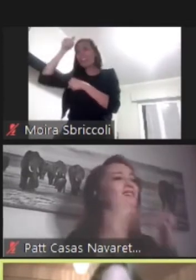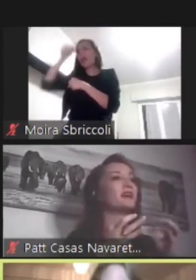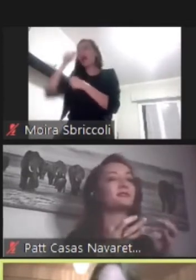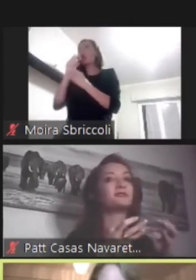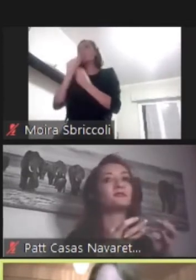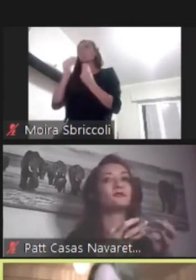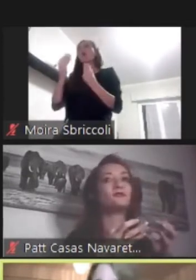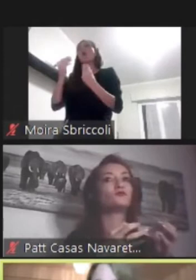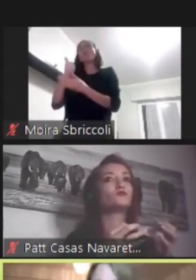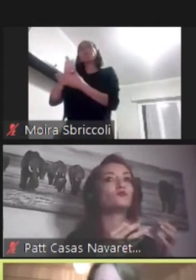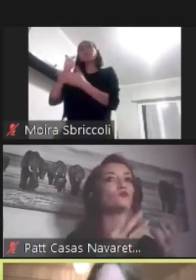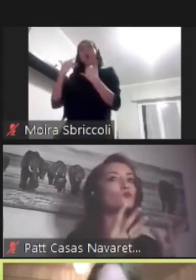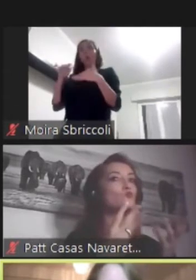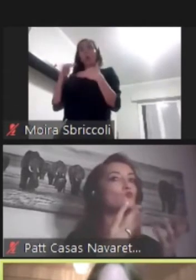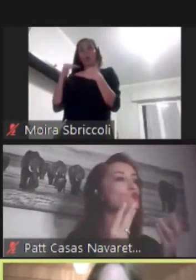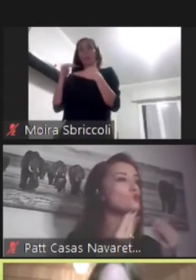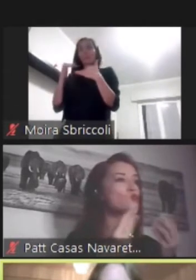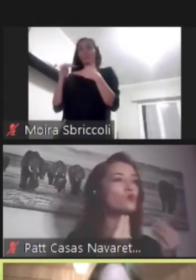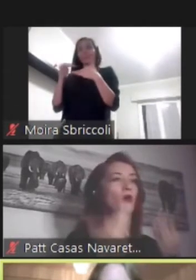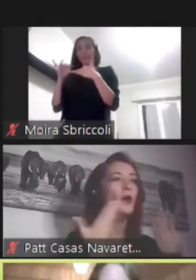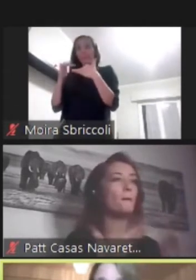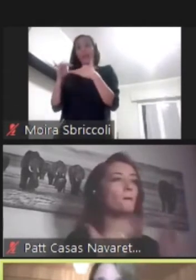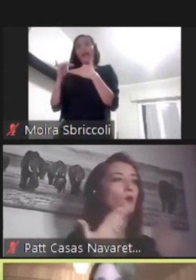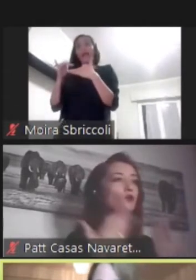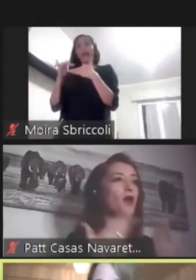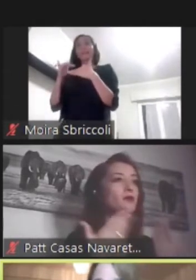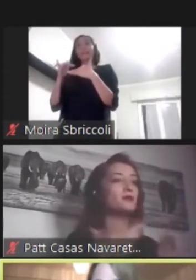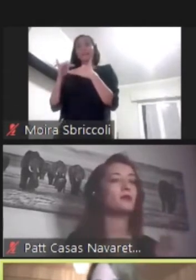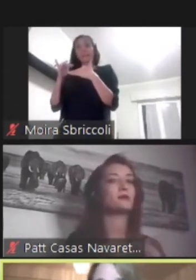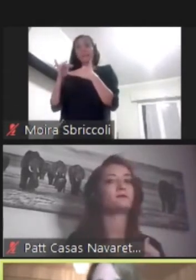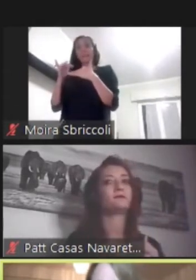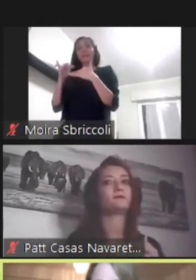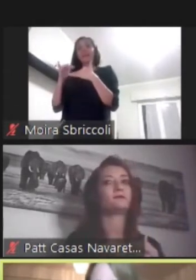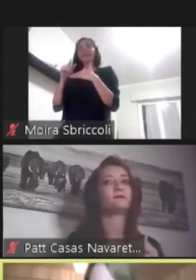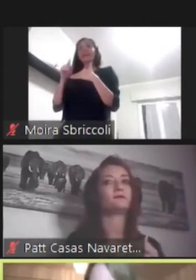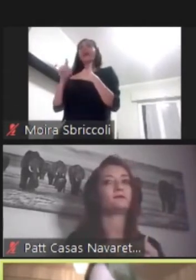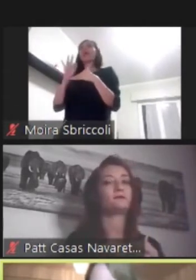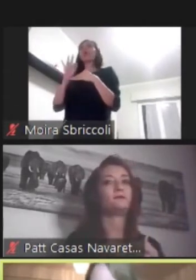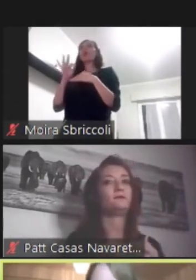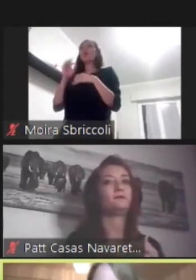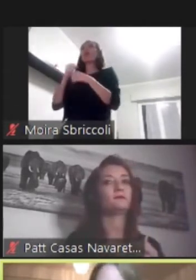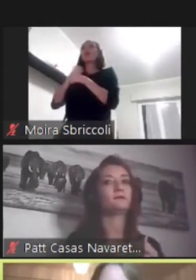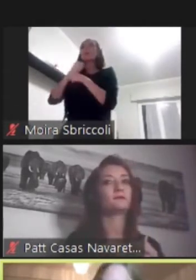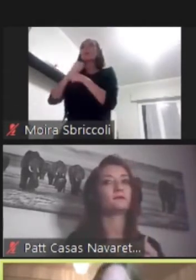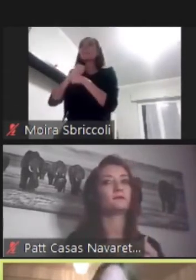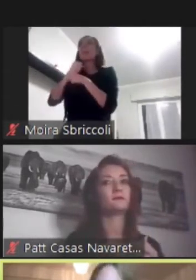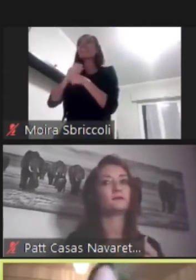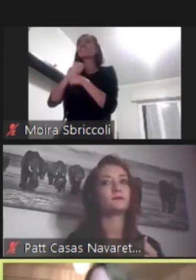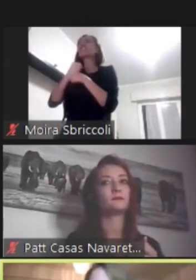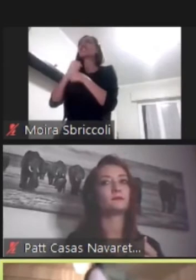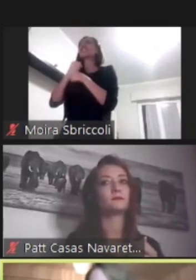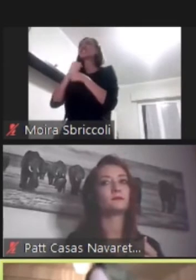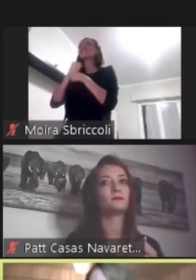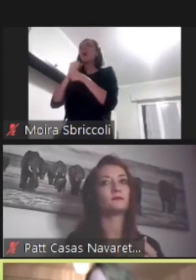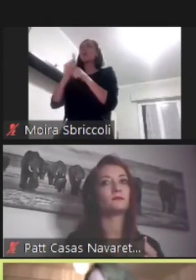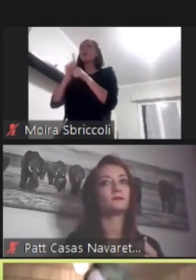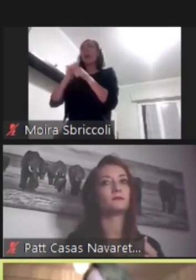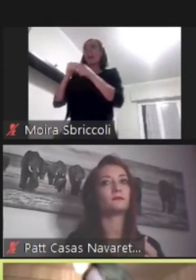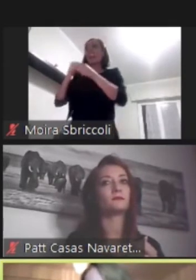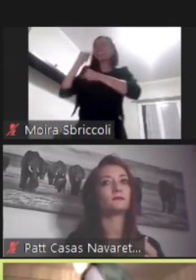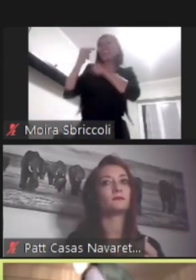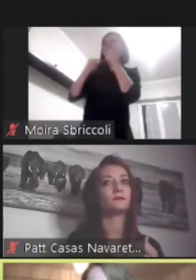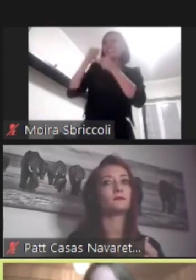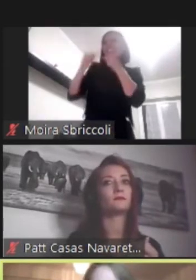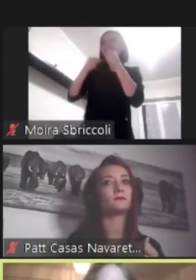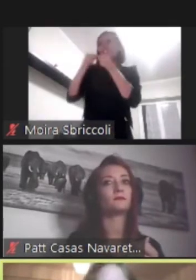medical-based practices and Indian principles of natural healing. And some people may have heard